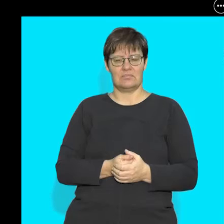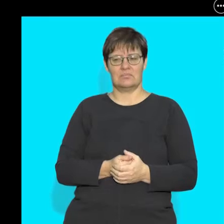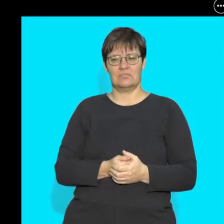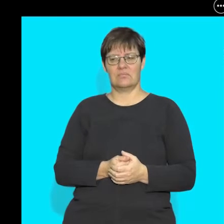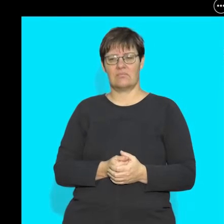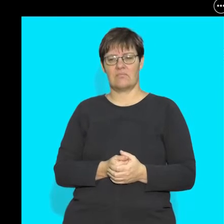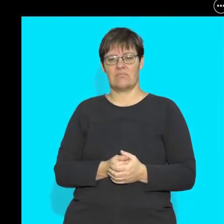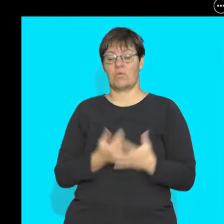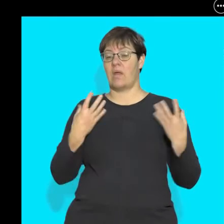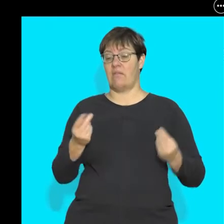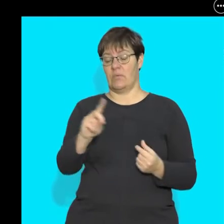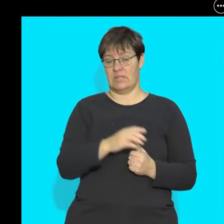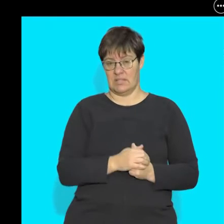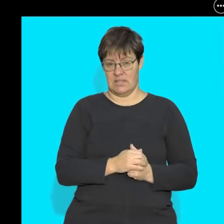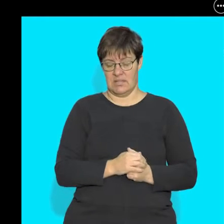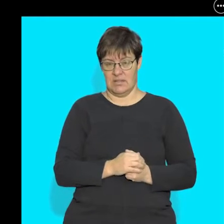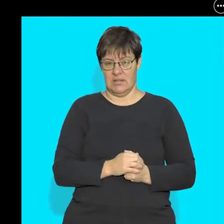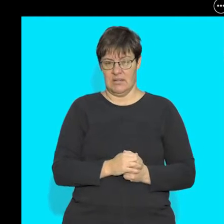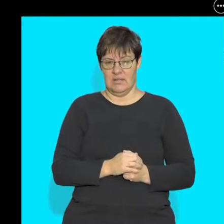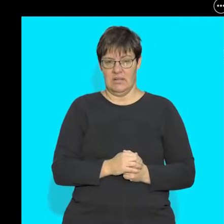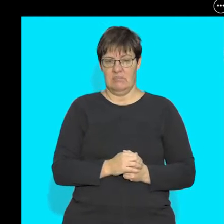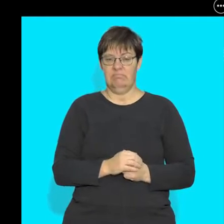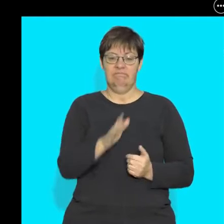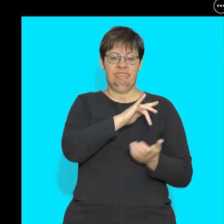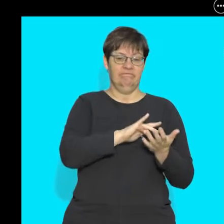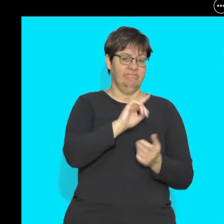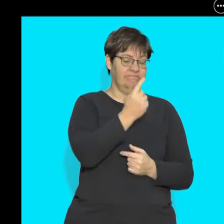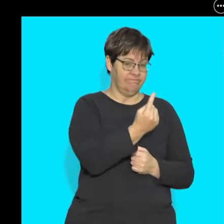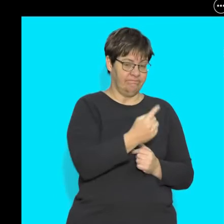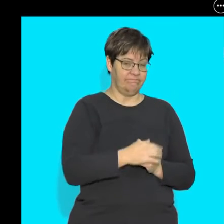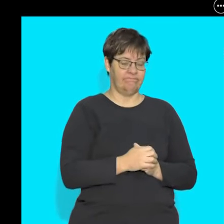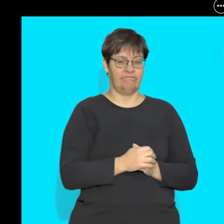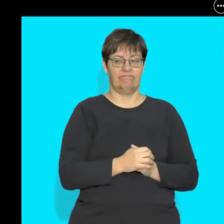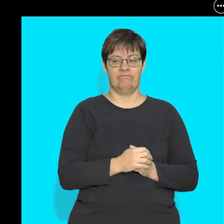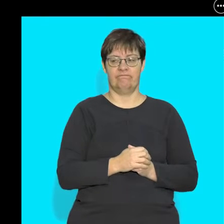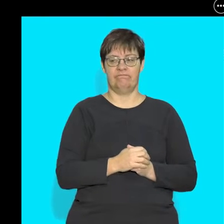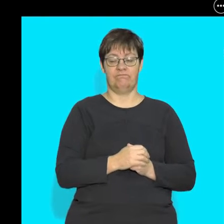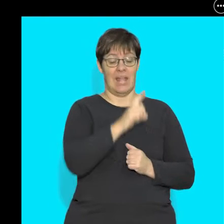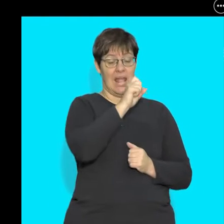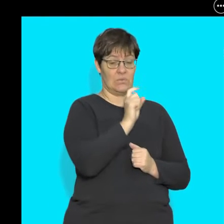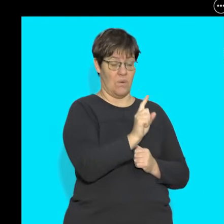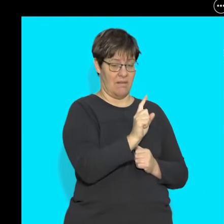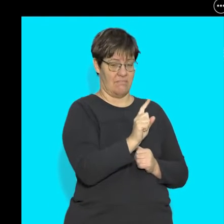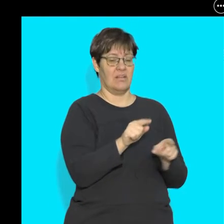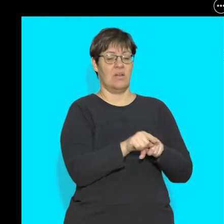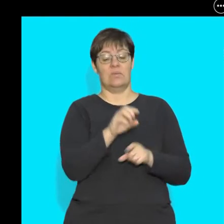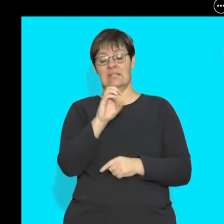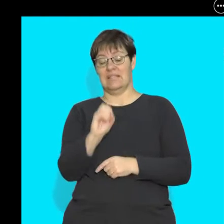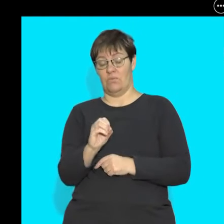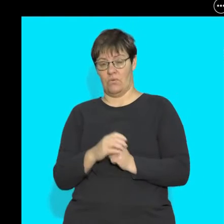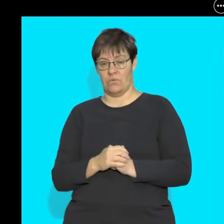let's see what we've got. So my first position is 0, and my